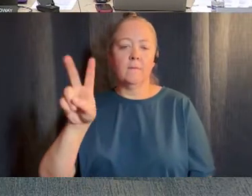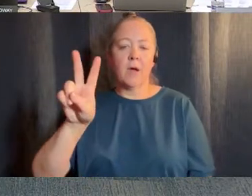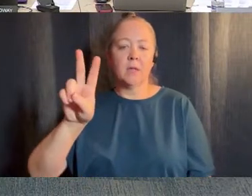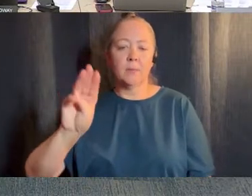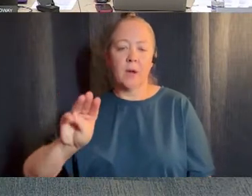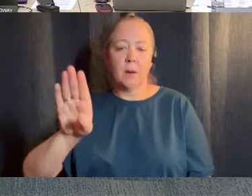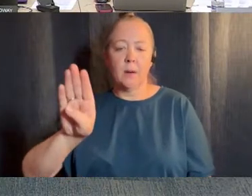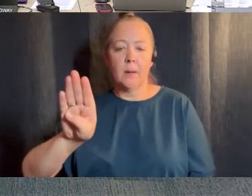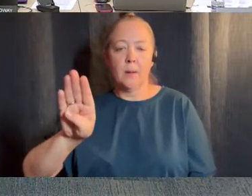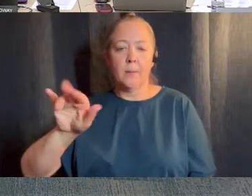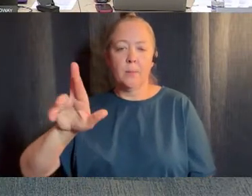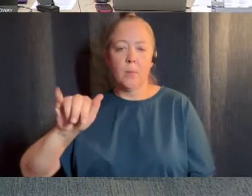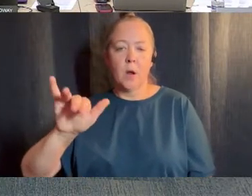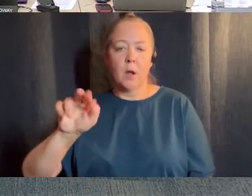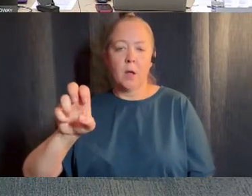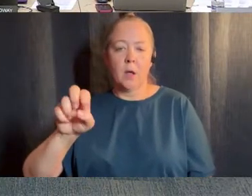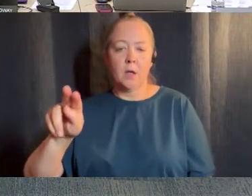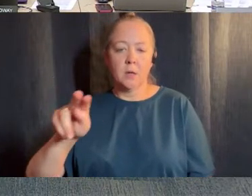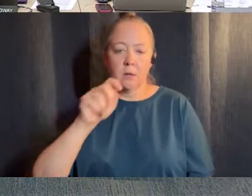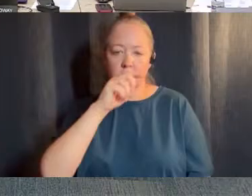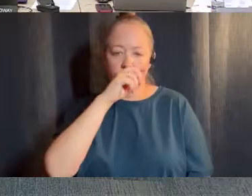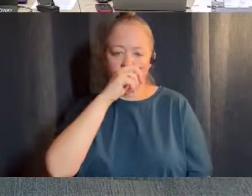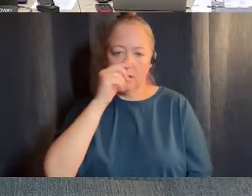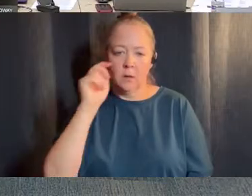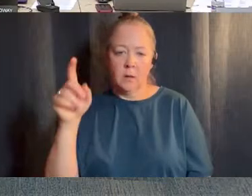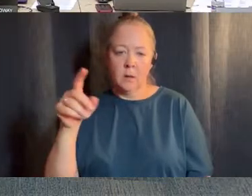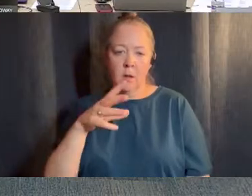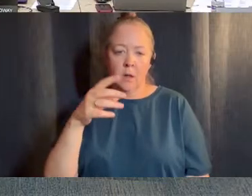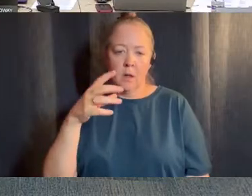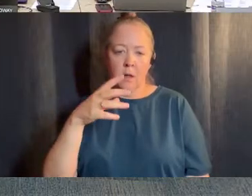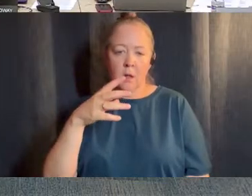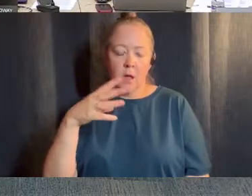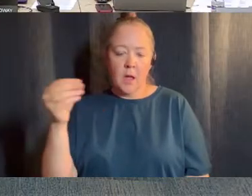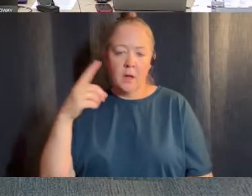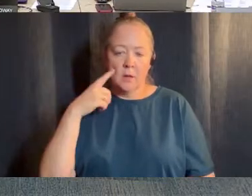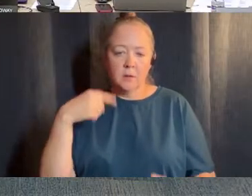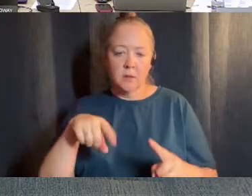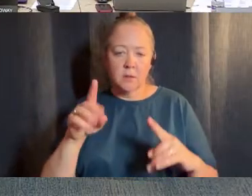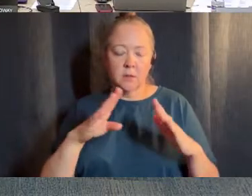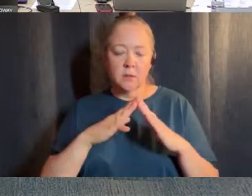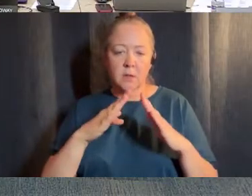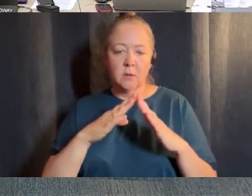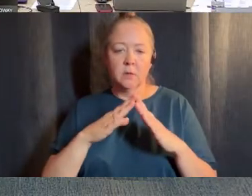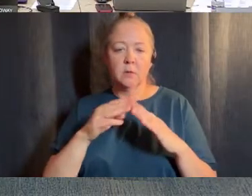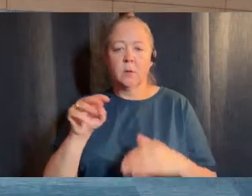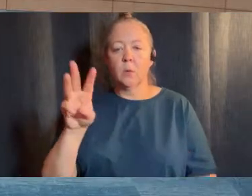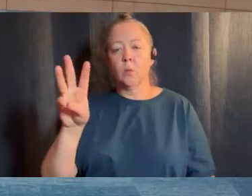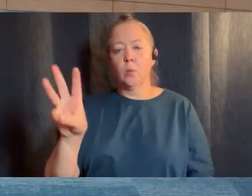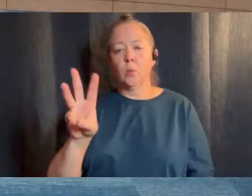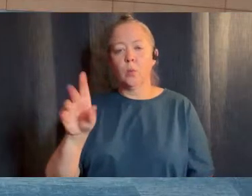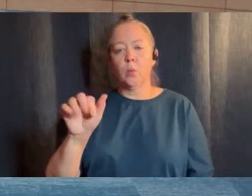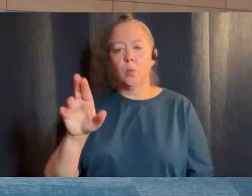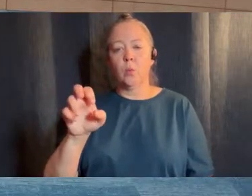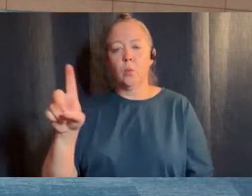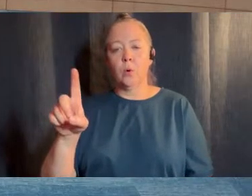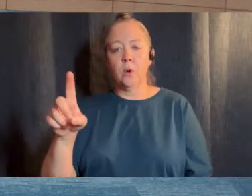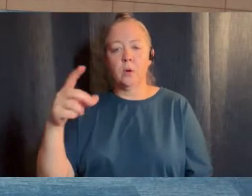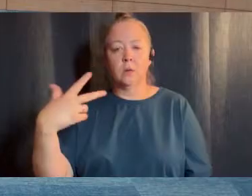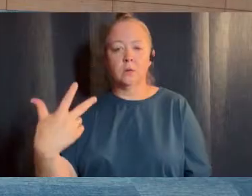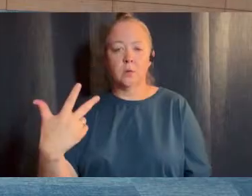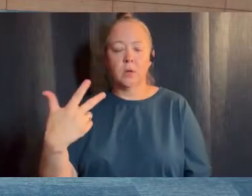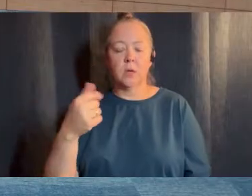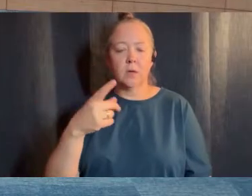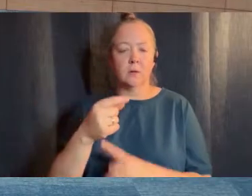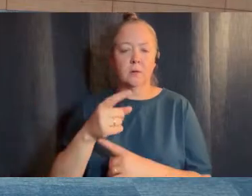3. You did your ward proud. Sorry if I said she was in Ward 1 before. She's Ward 3. I have no idea